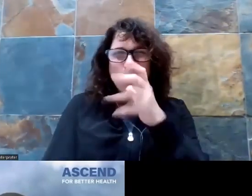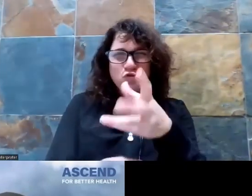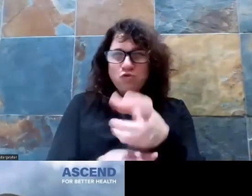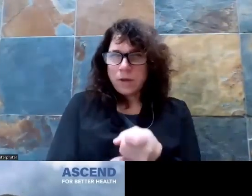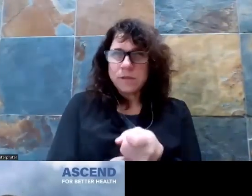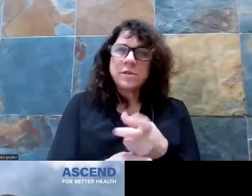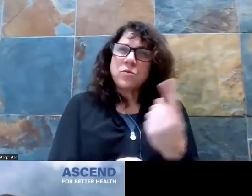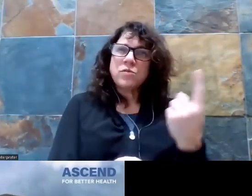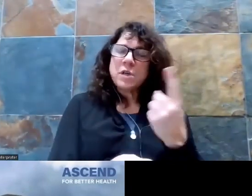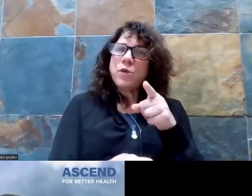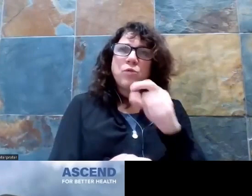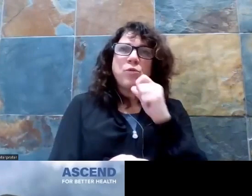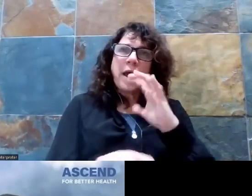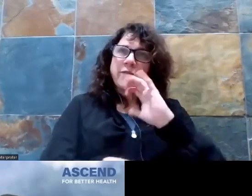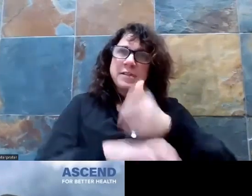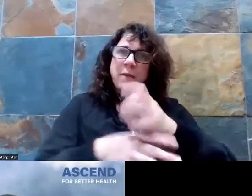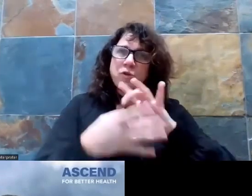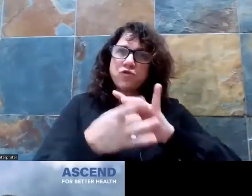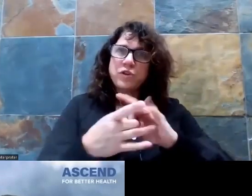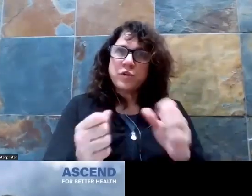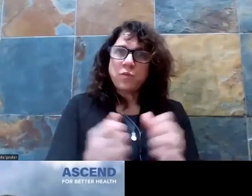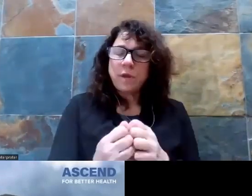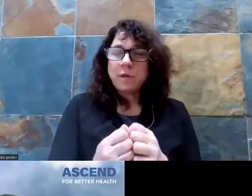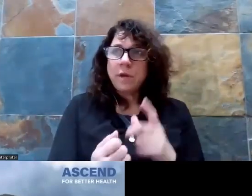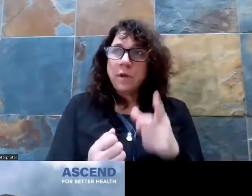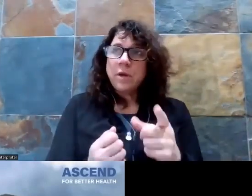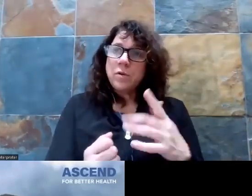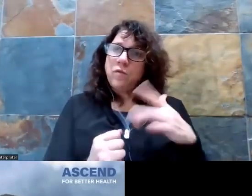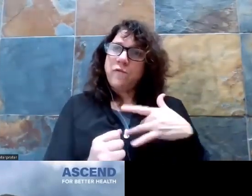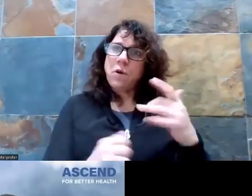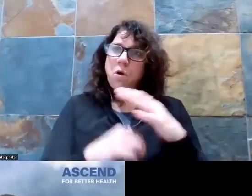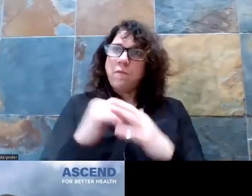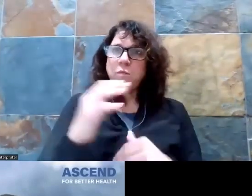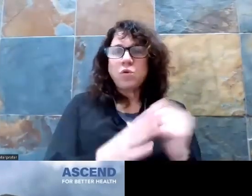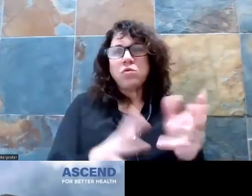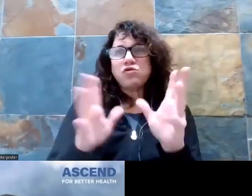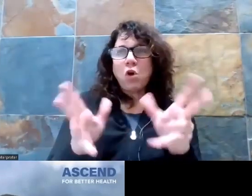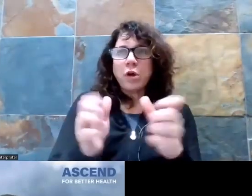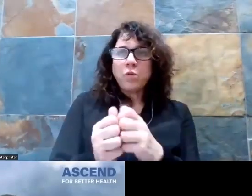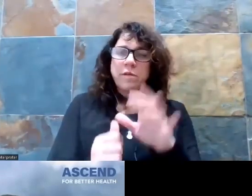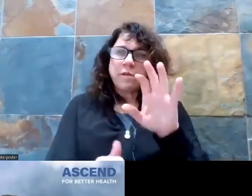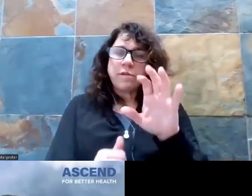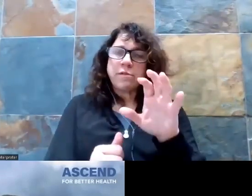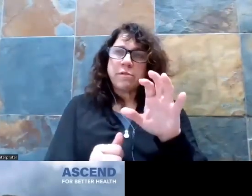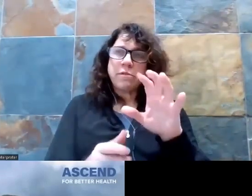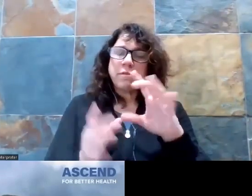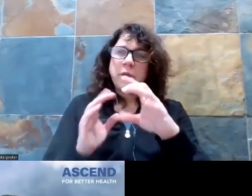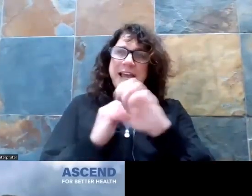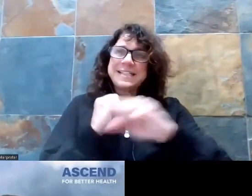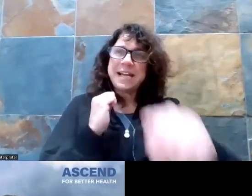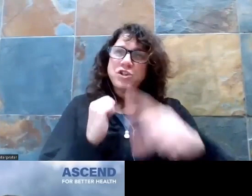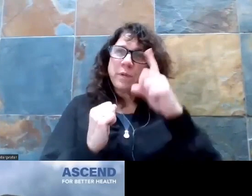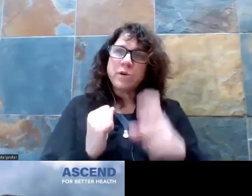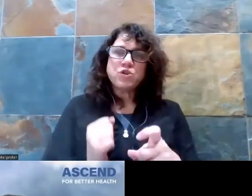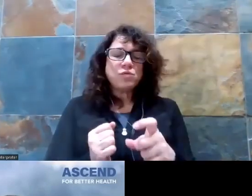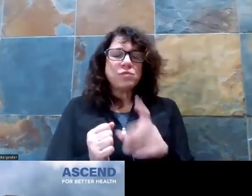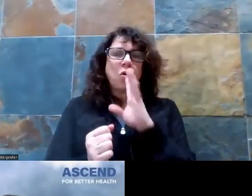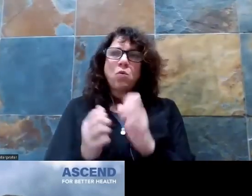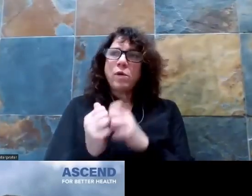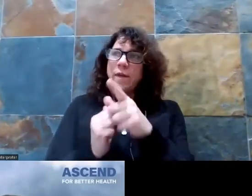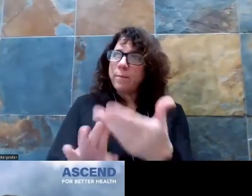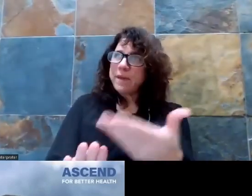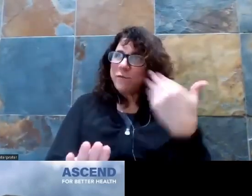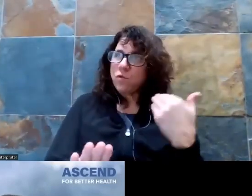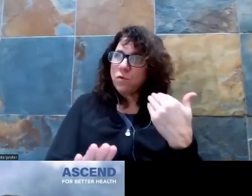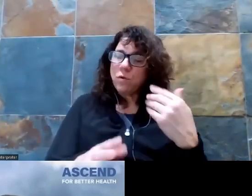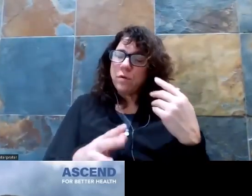or that you don't have a relationship with. You feel comfortable talking to extension because you've talked to them before on a variety of